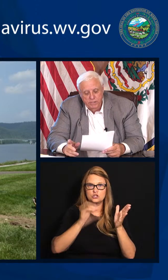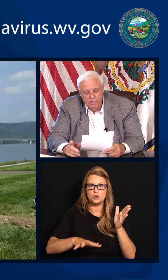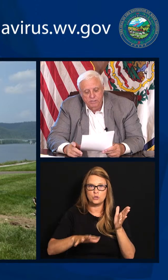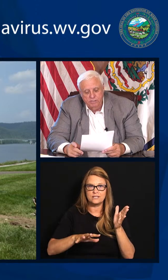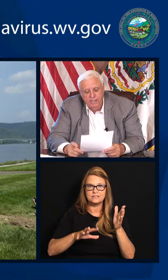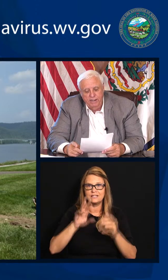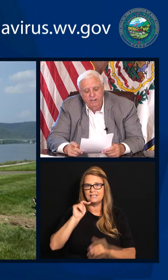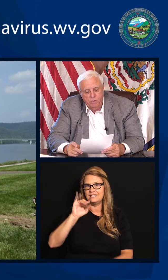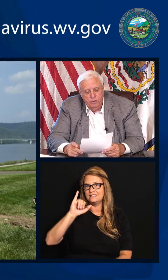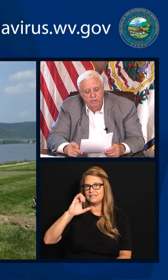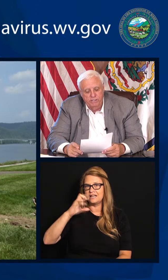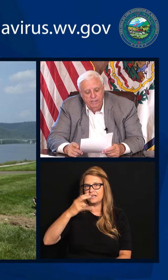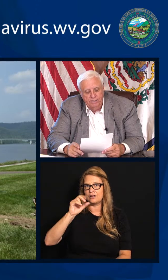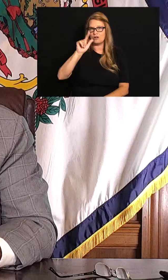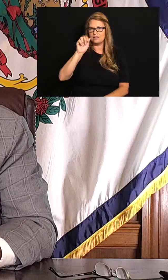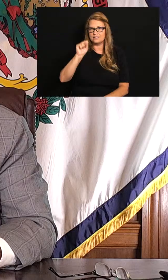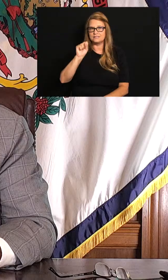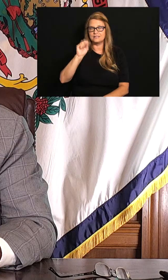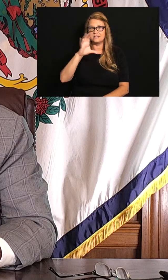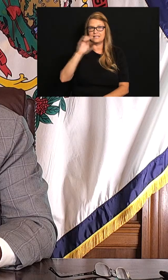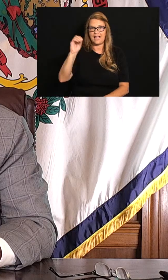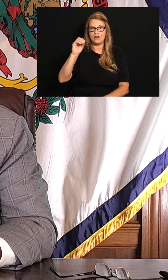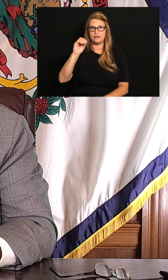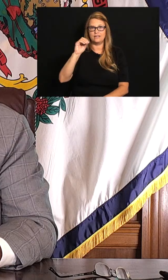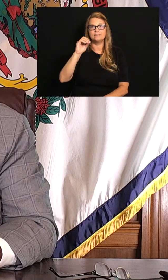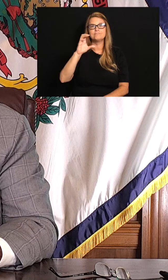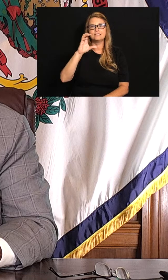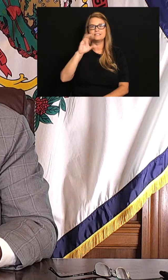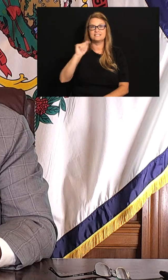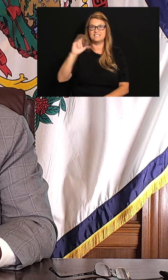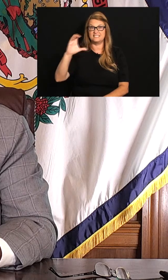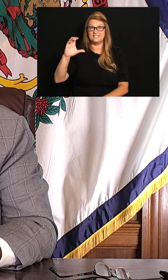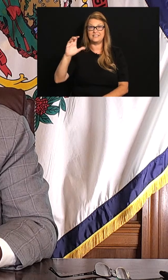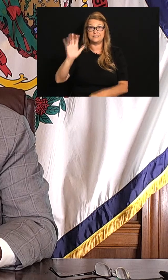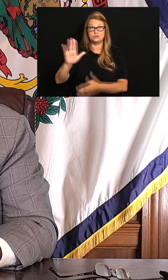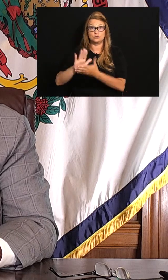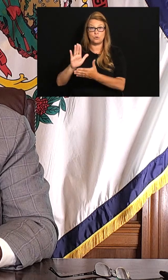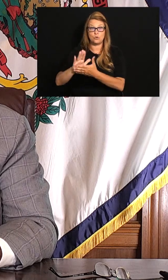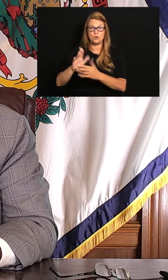the Nicholas County Career and Technical Center to build the 9